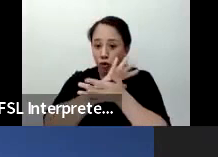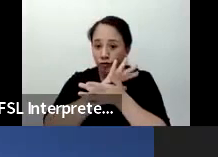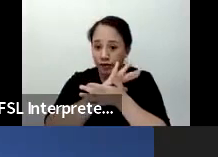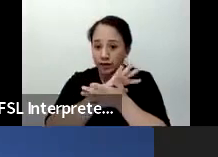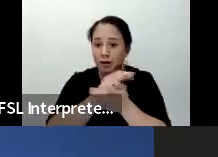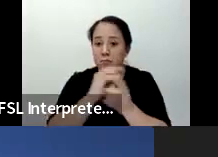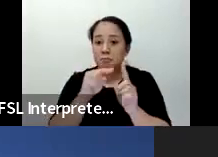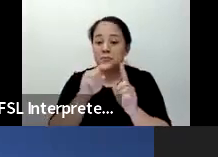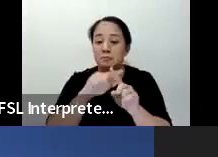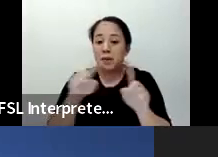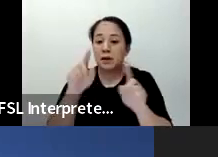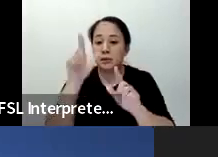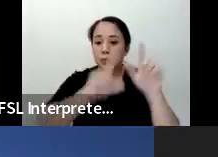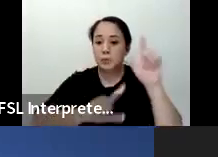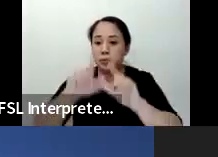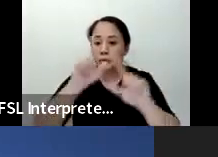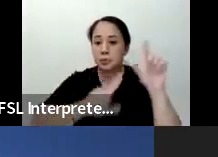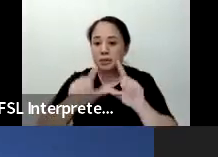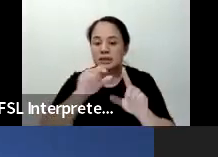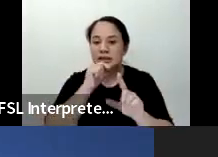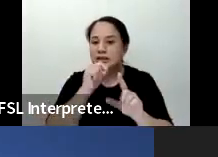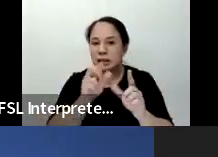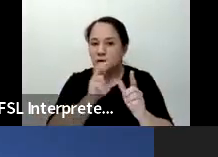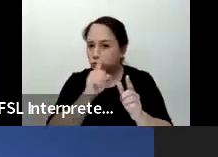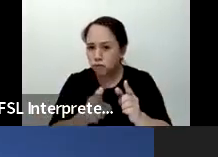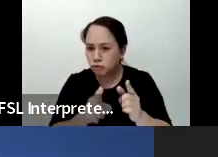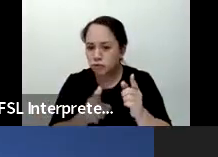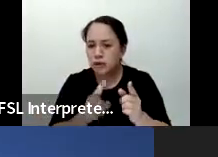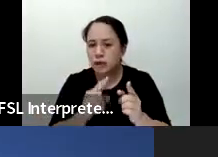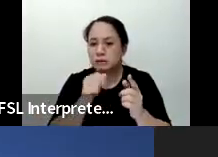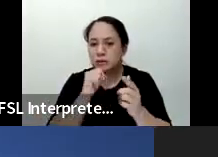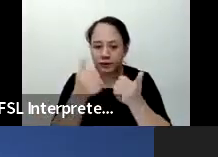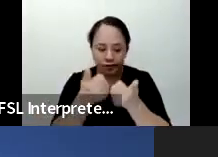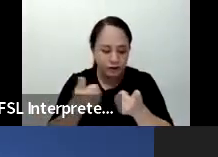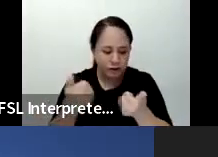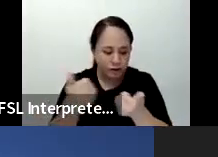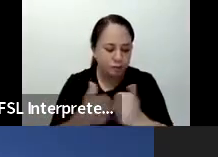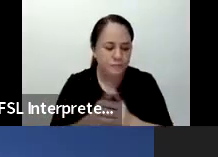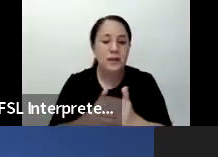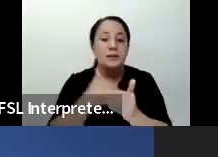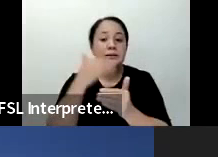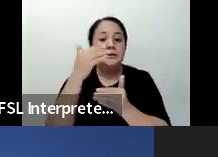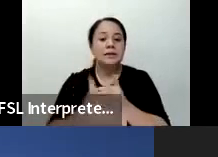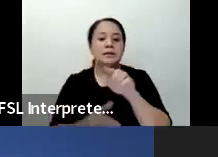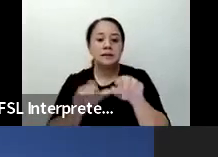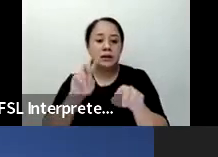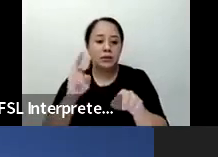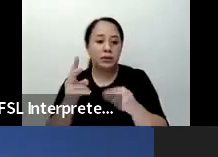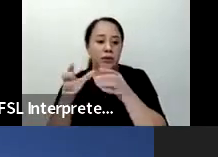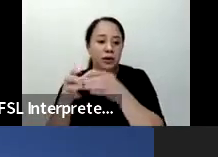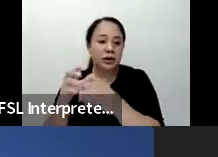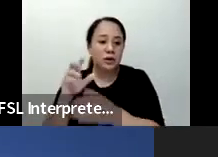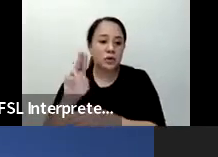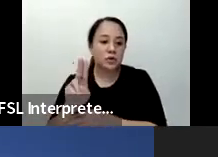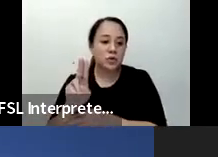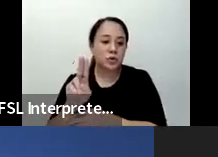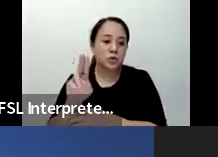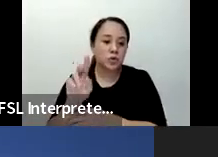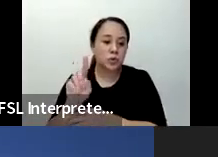but laboratory confirmation was inconclusive or unavailable. And then we have another 2, U10.9, which